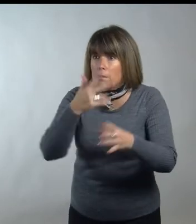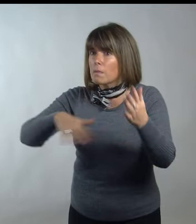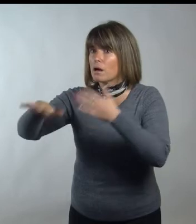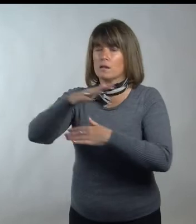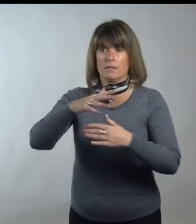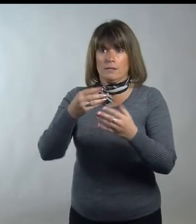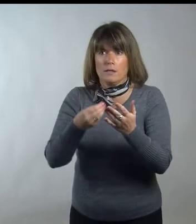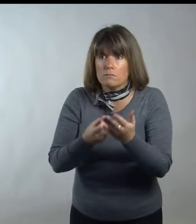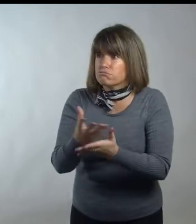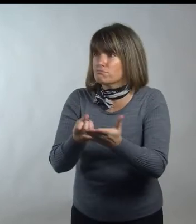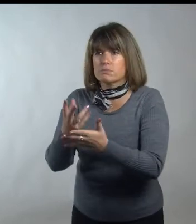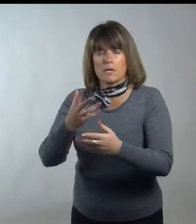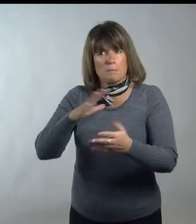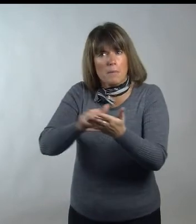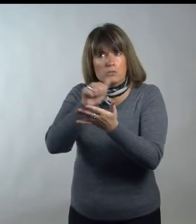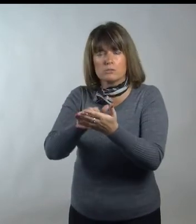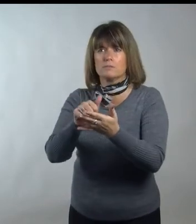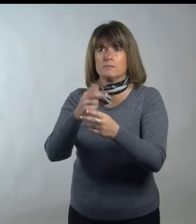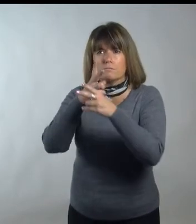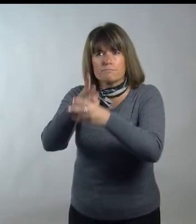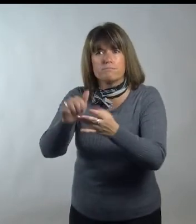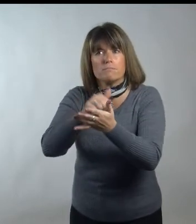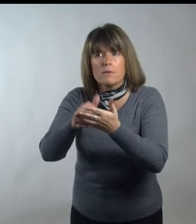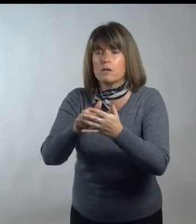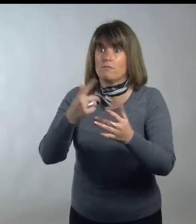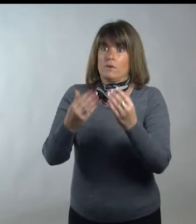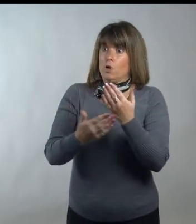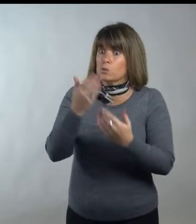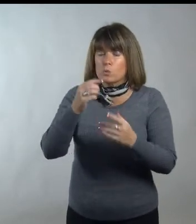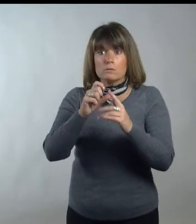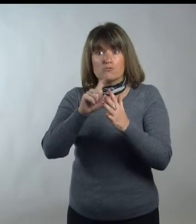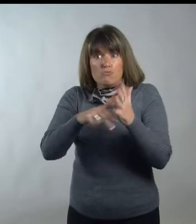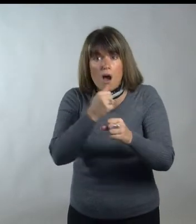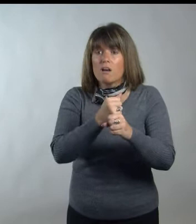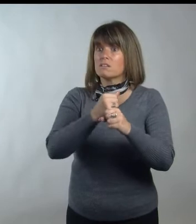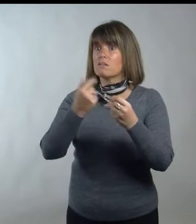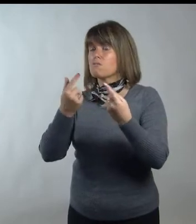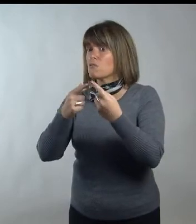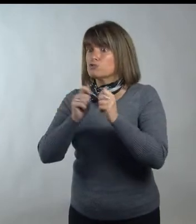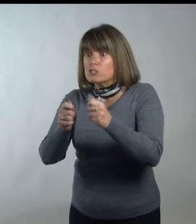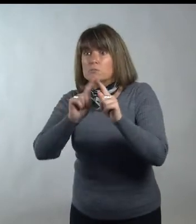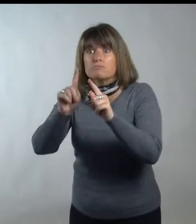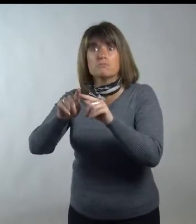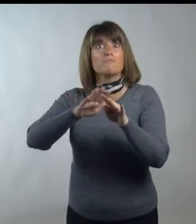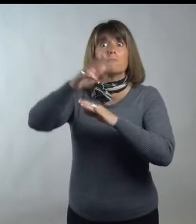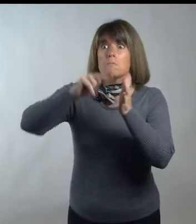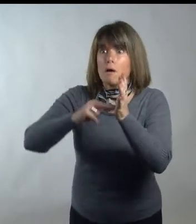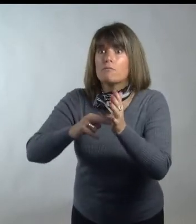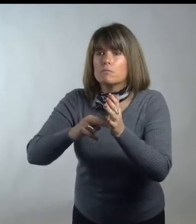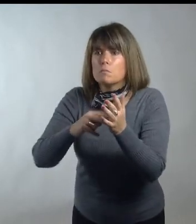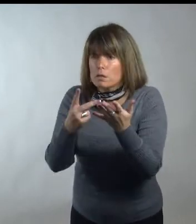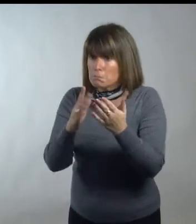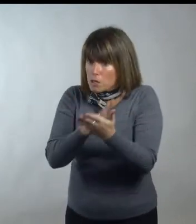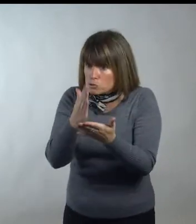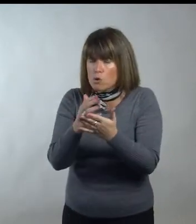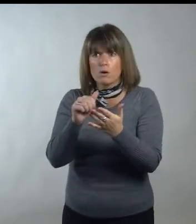go further so we can care properly for everyone in the future and have the new drugs and treatments that are on the horizon. In short, we need to